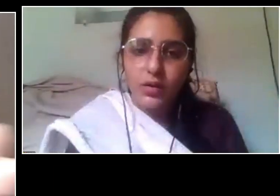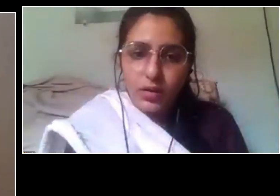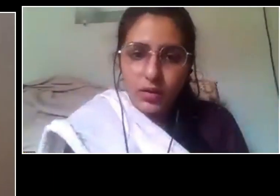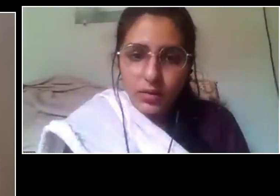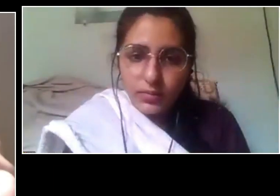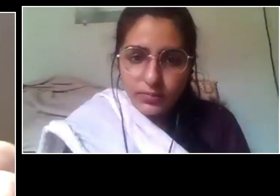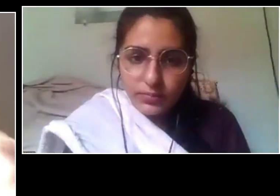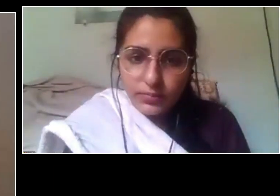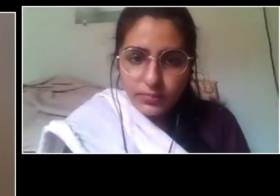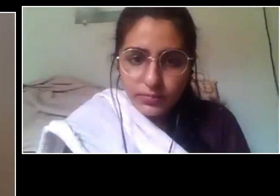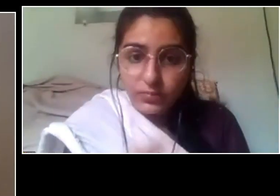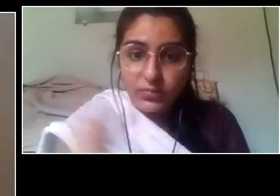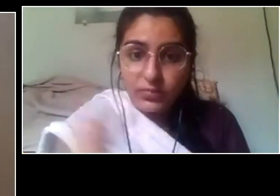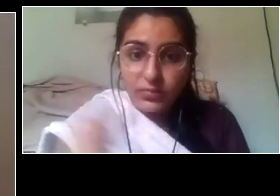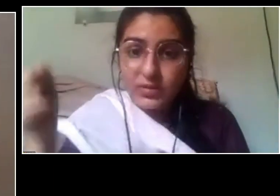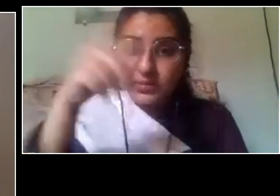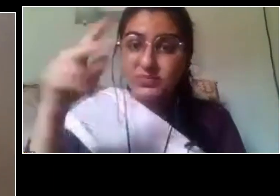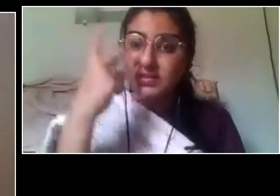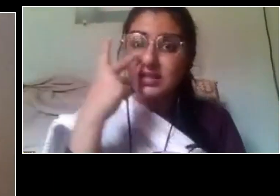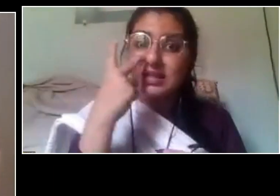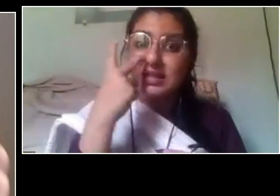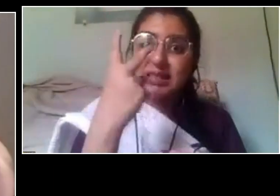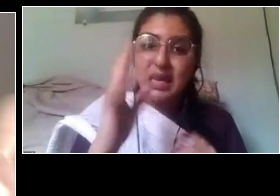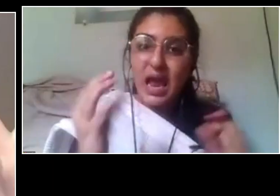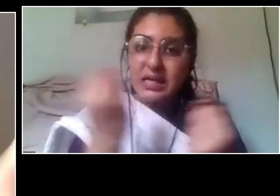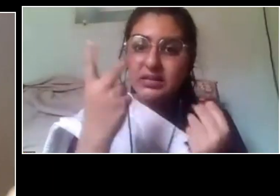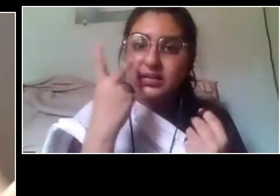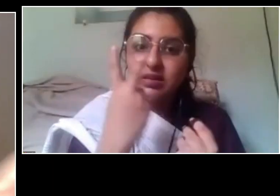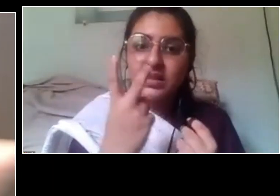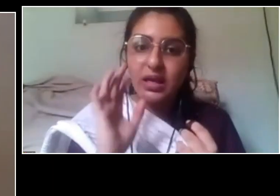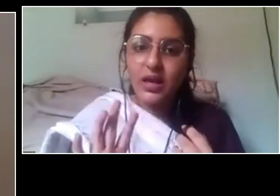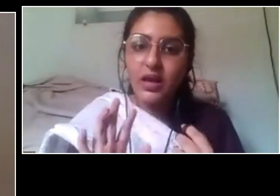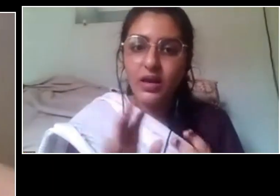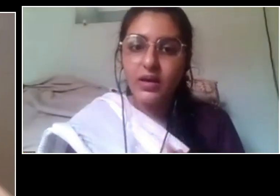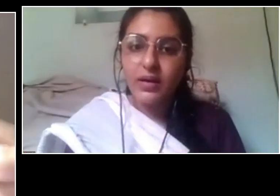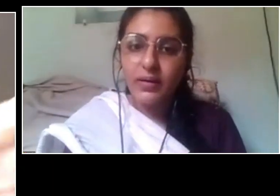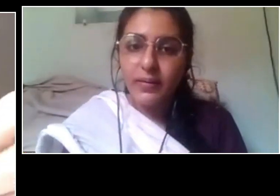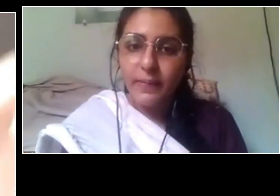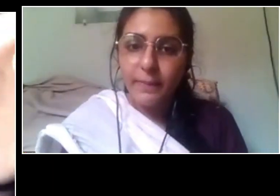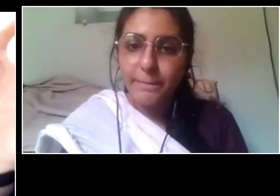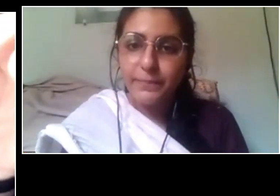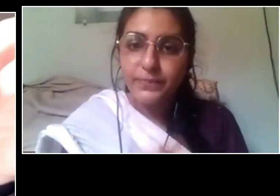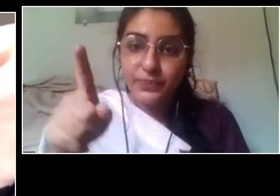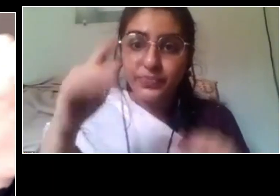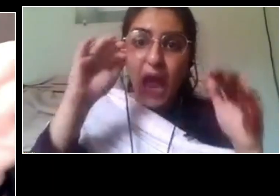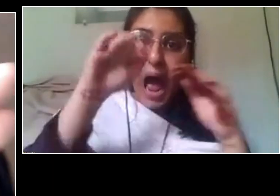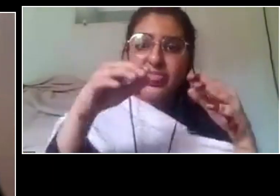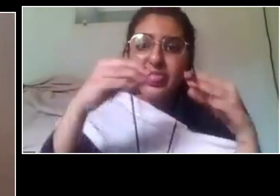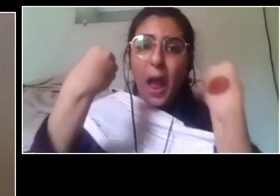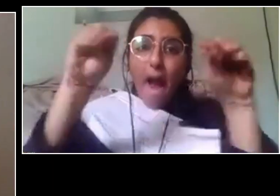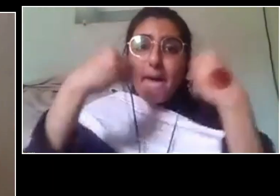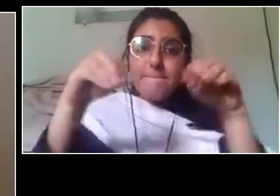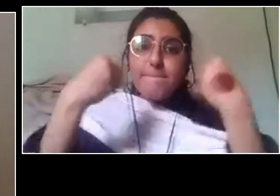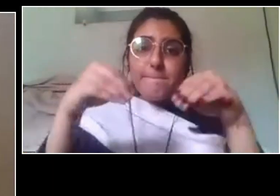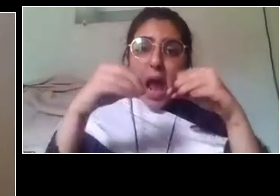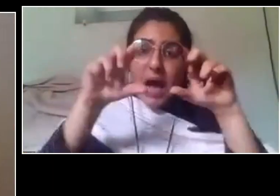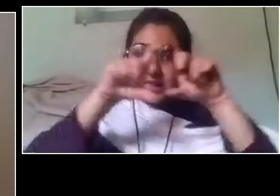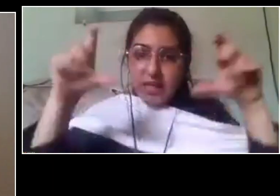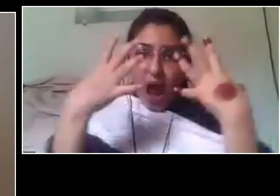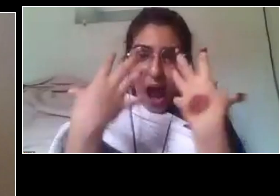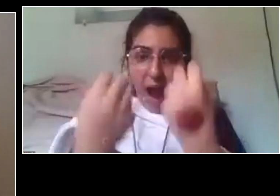see, this is a typical mask, but it has a clear plastic window sewn into it where the